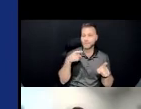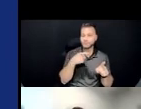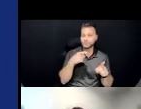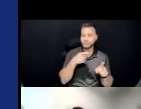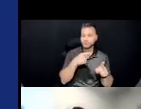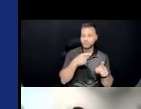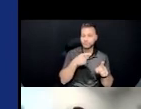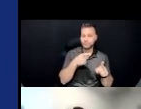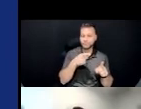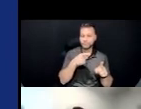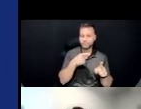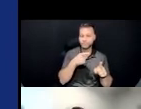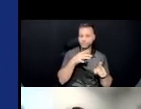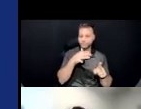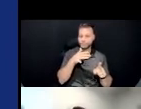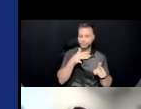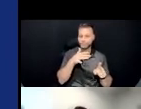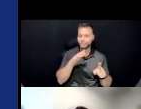Tufts